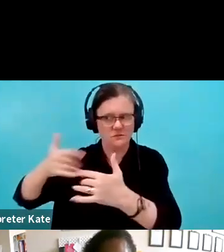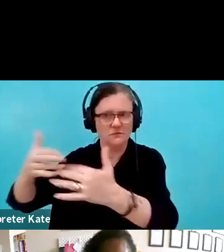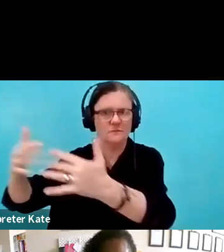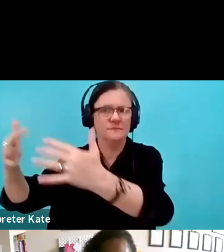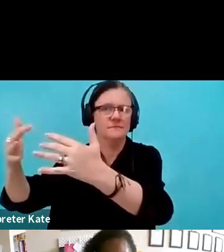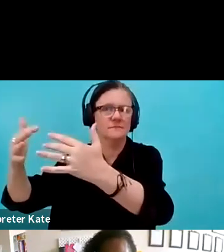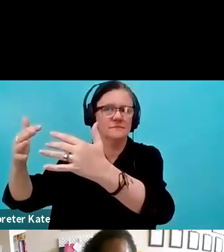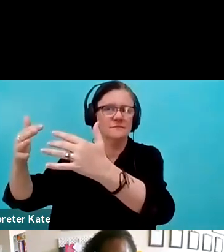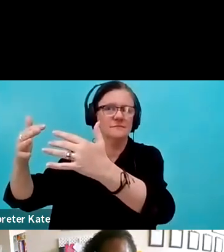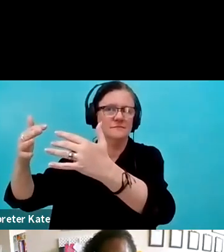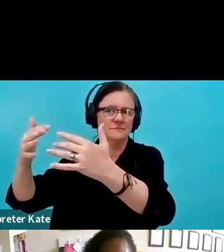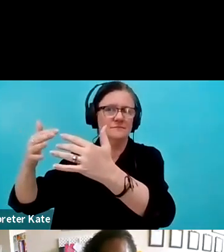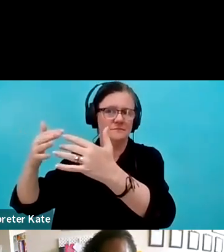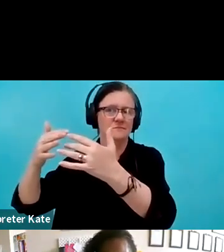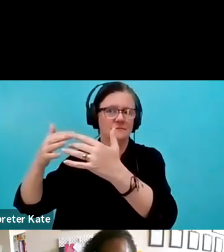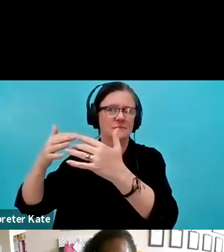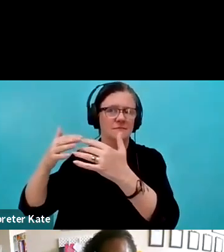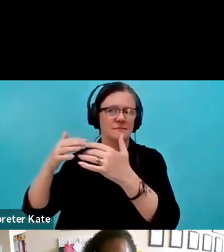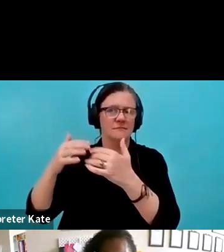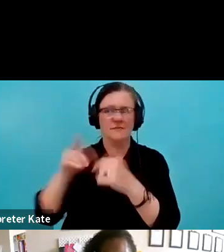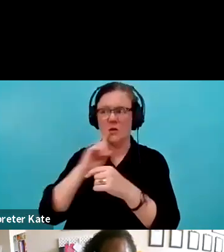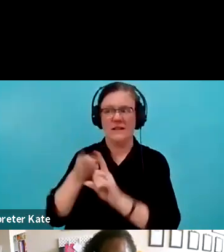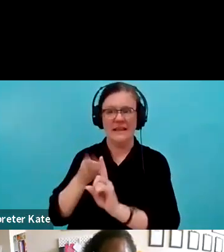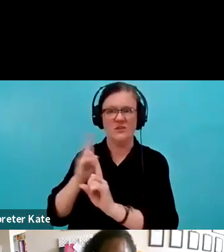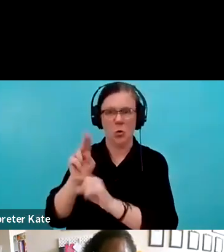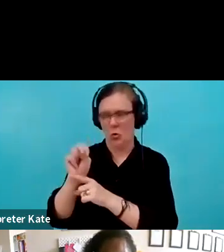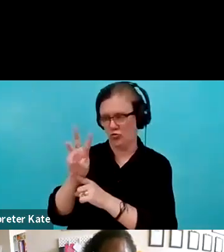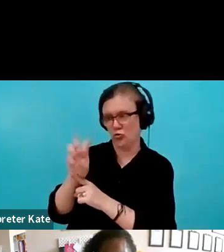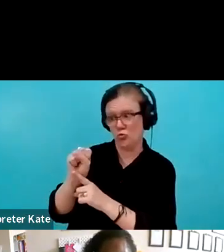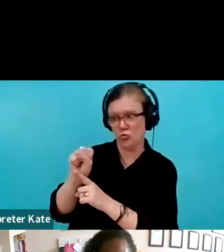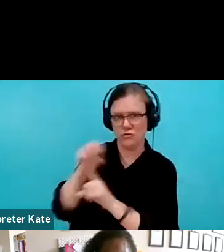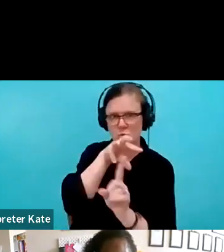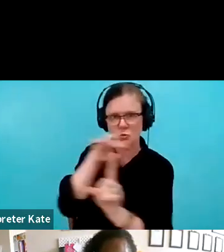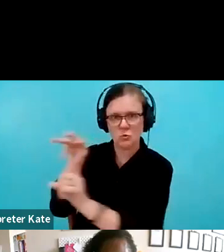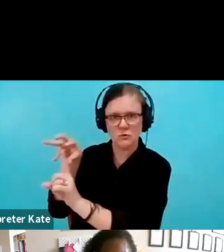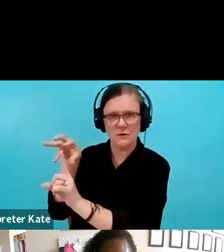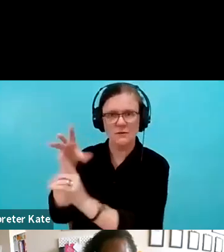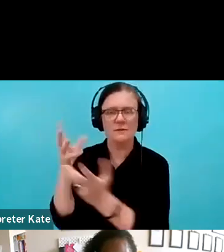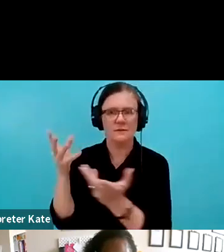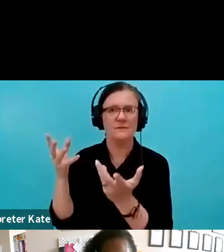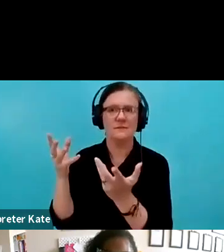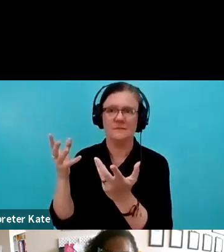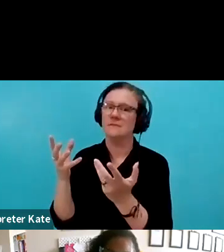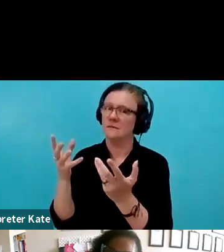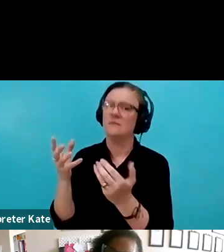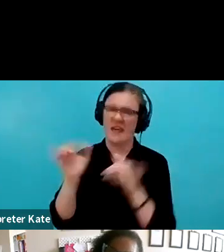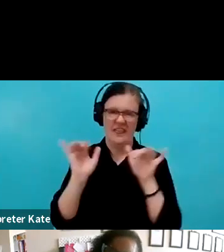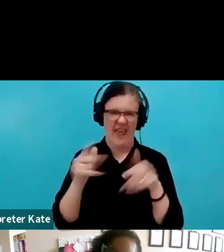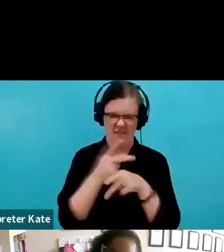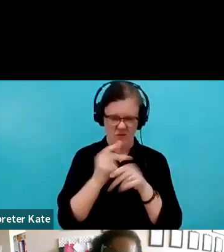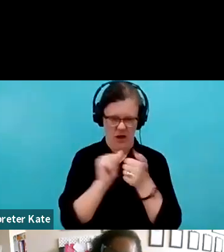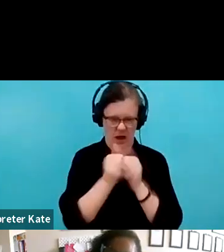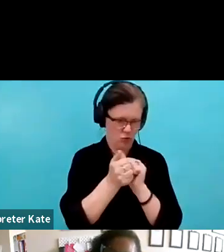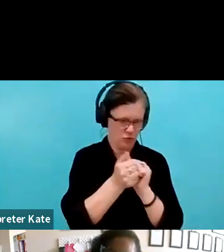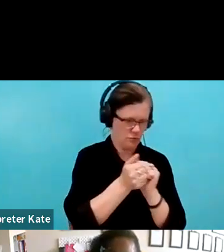camp, but now we were going to be finding people in this like historical news footage, you know? It took us a really long time to figure out how